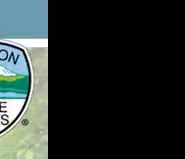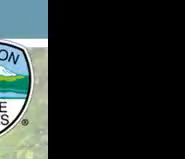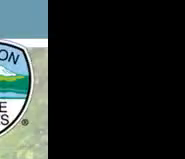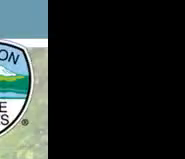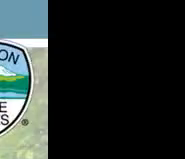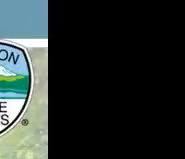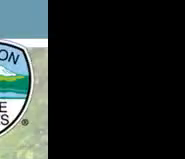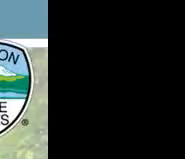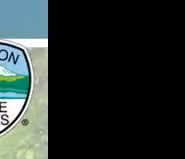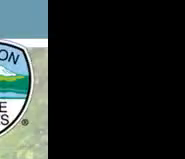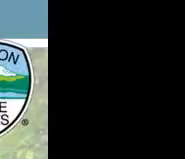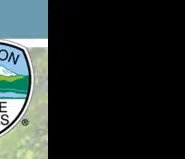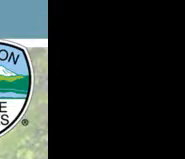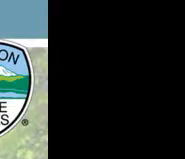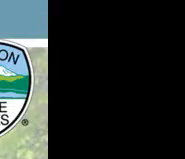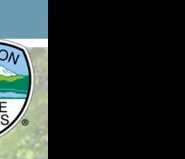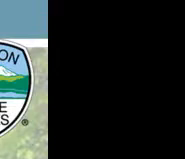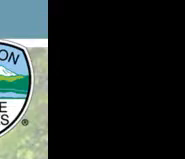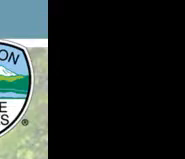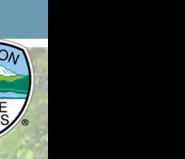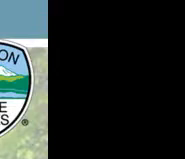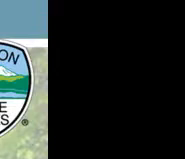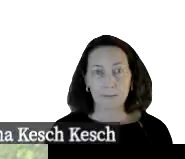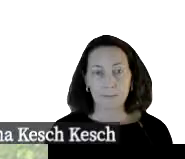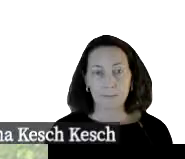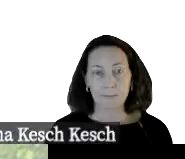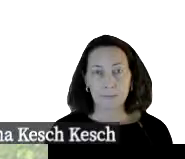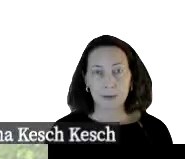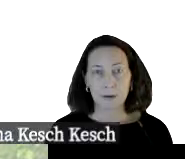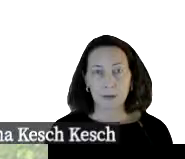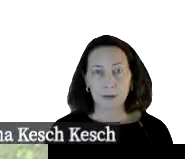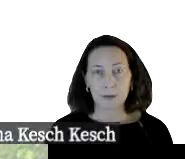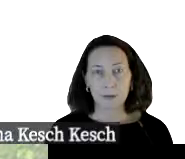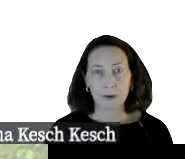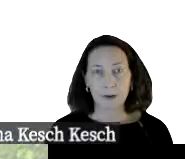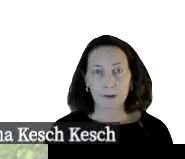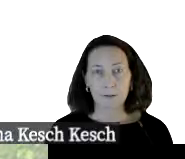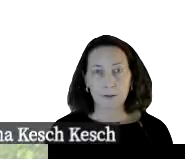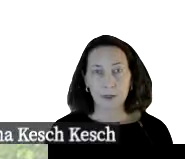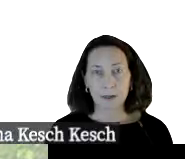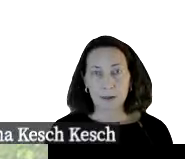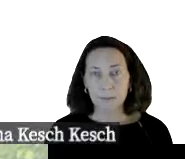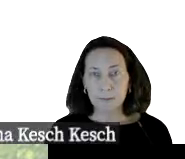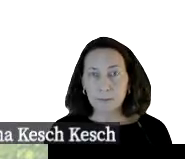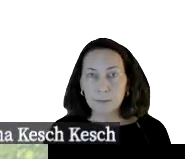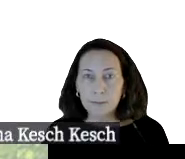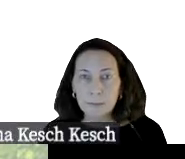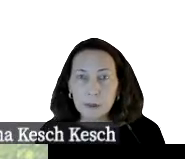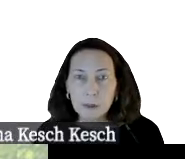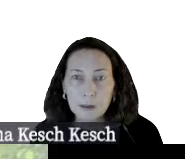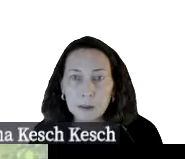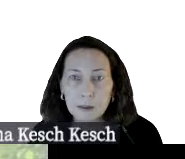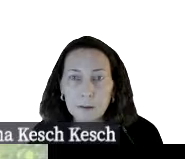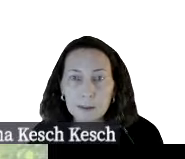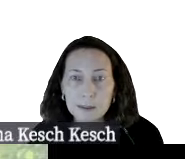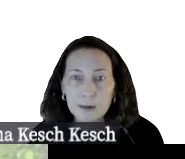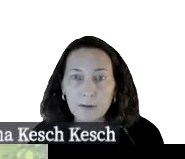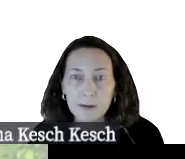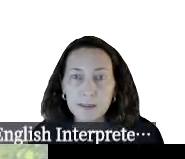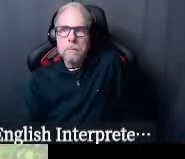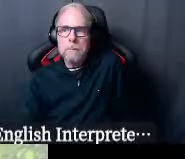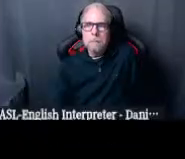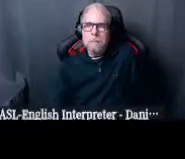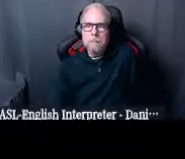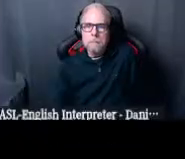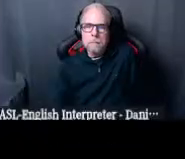they can be seen. okay. So how do let me see if